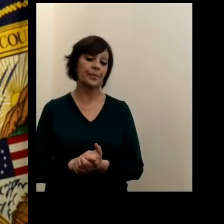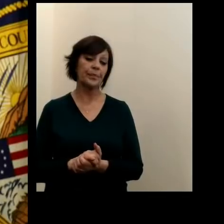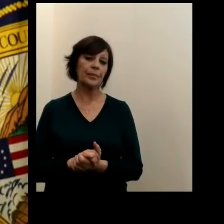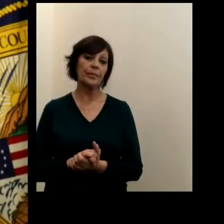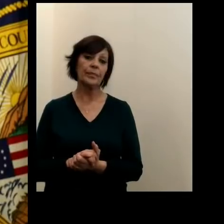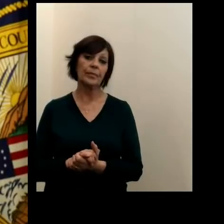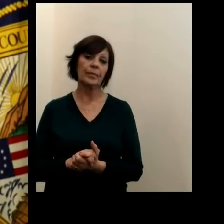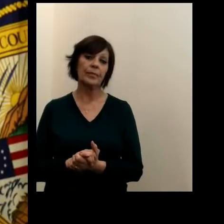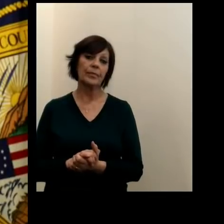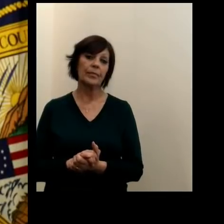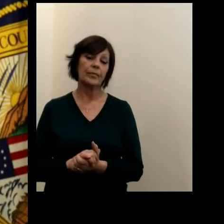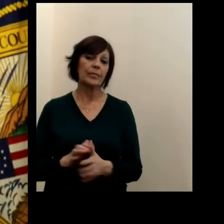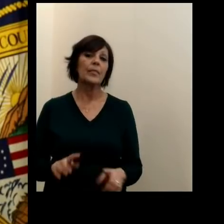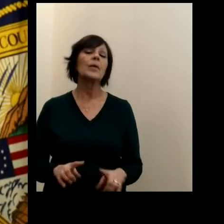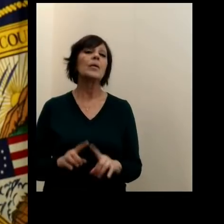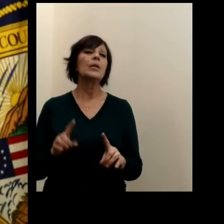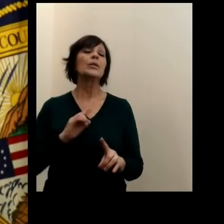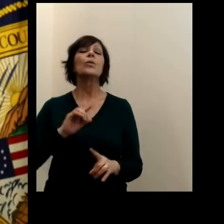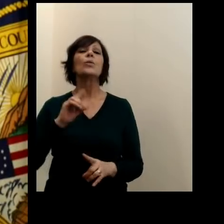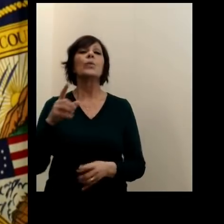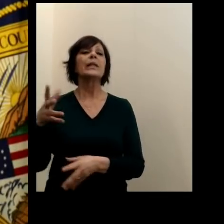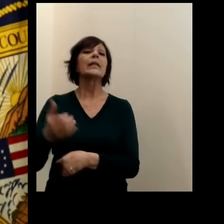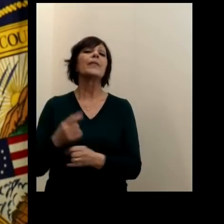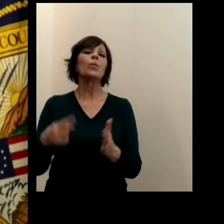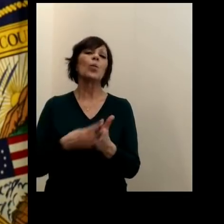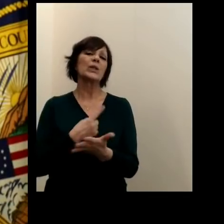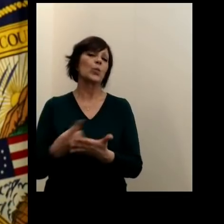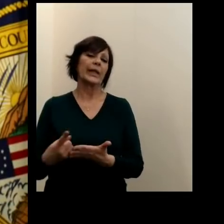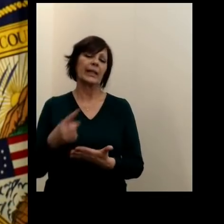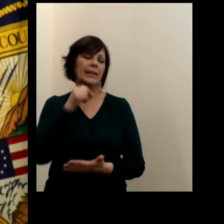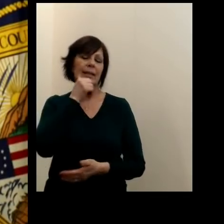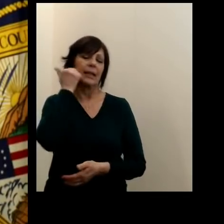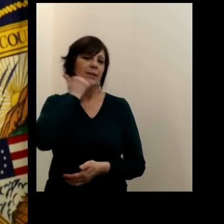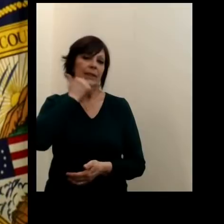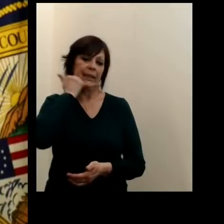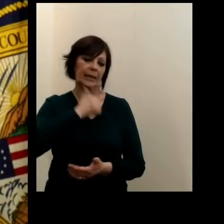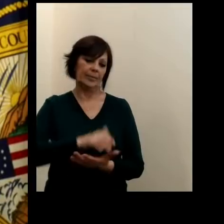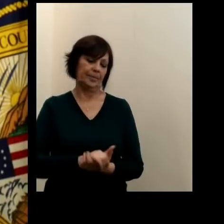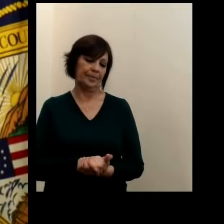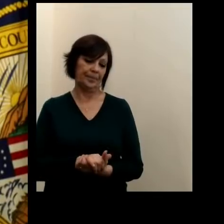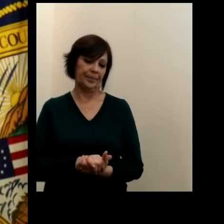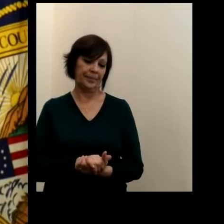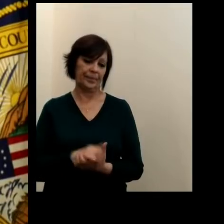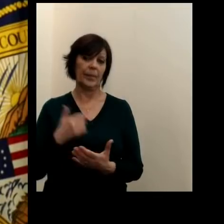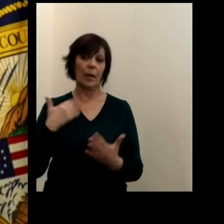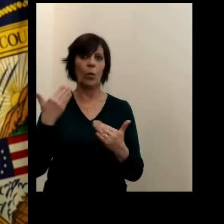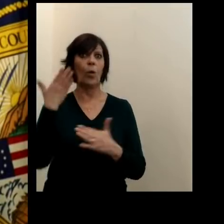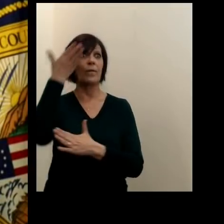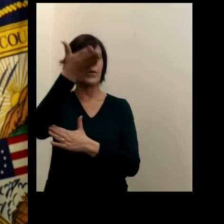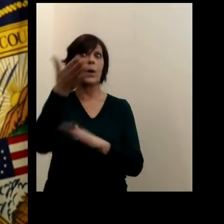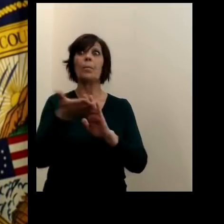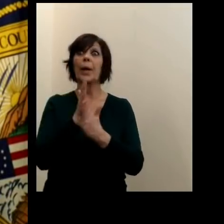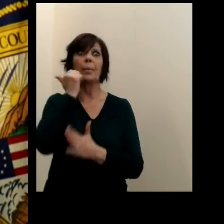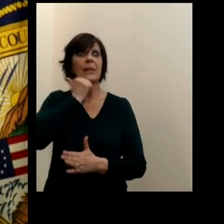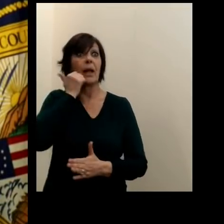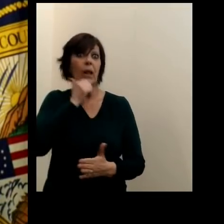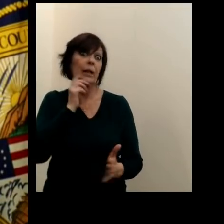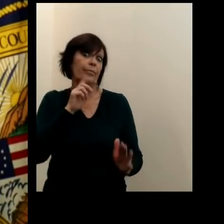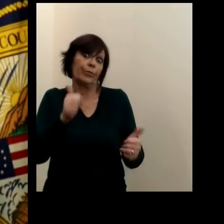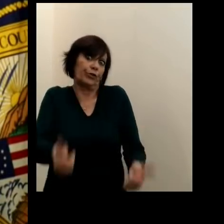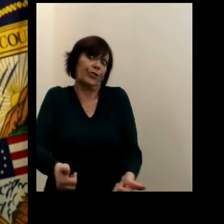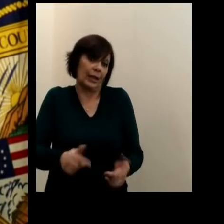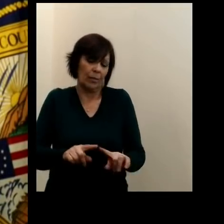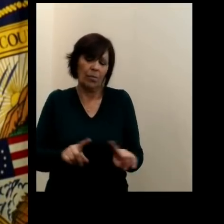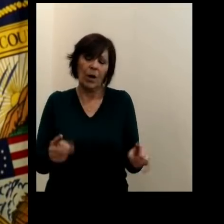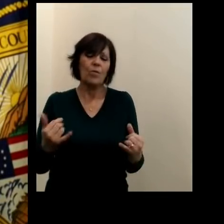others. So we only get doses once a week. It's not a daily process. I'm hoping someday it'll become a daily process, but